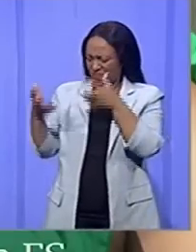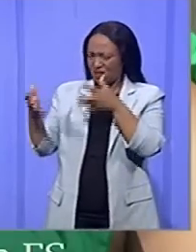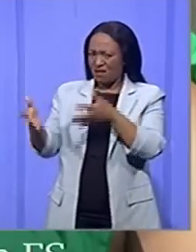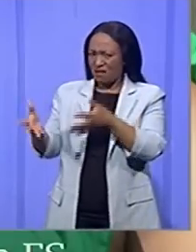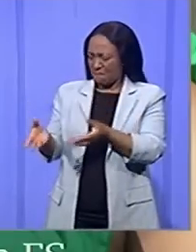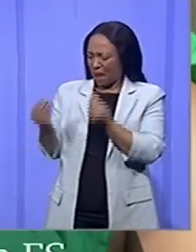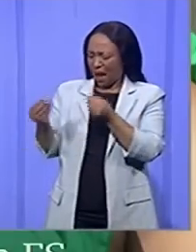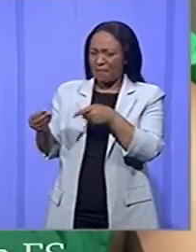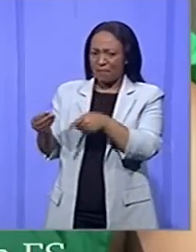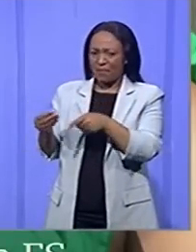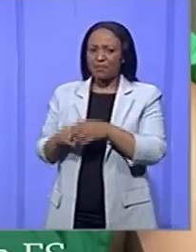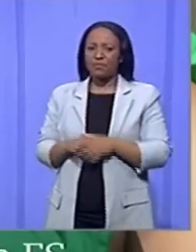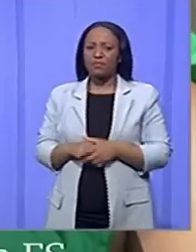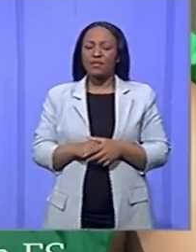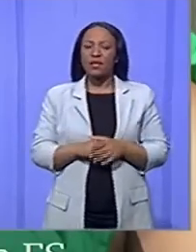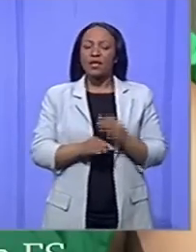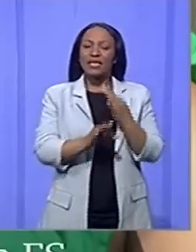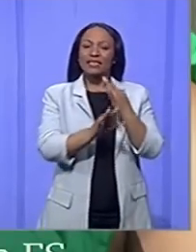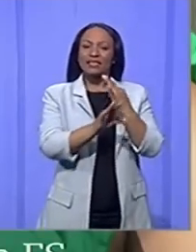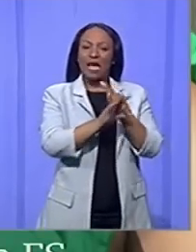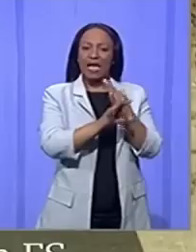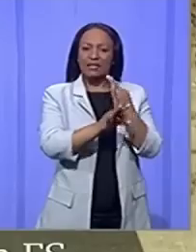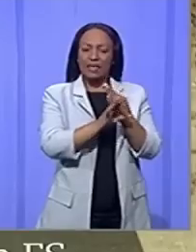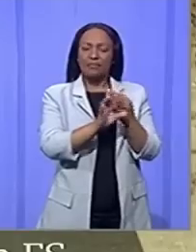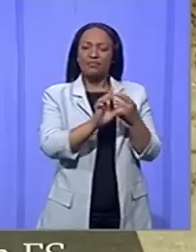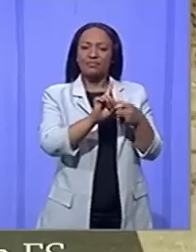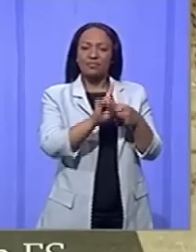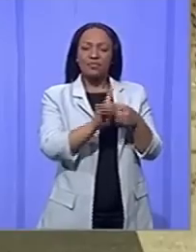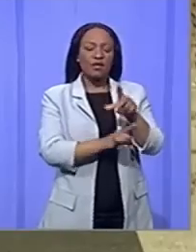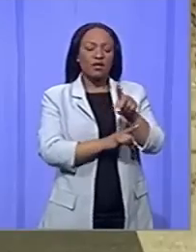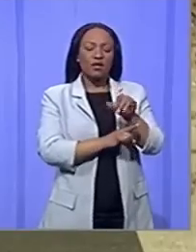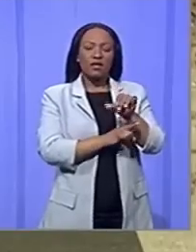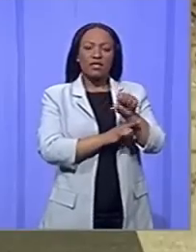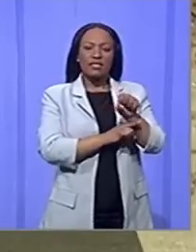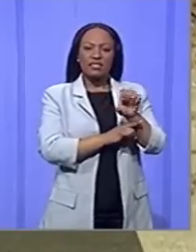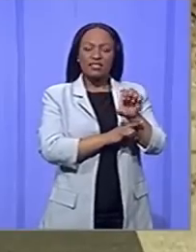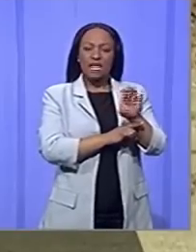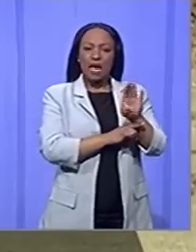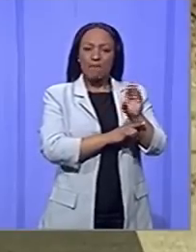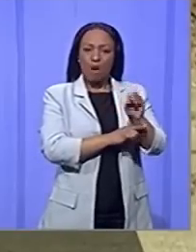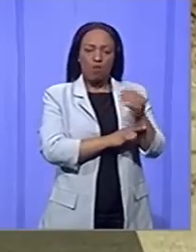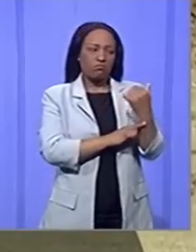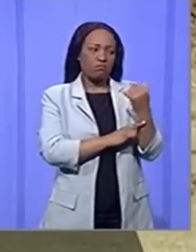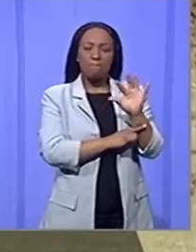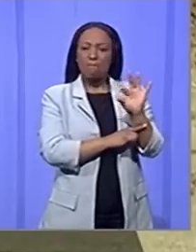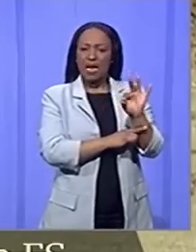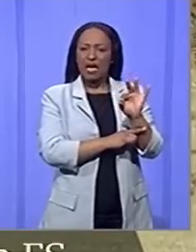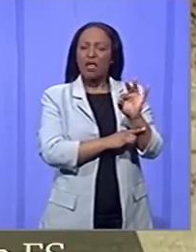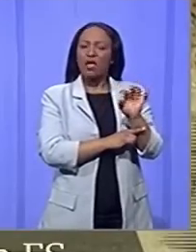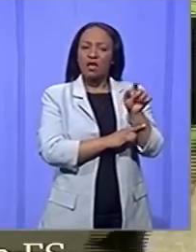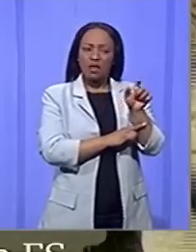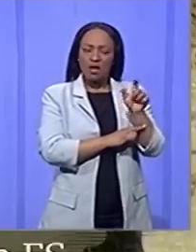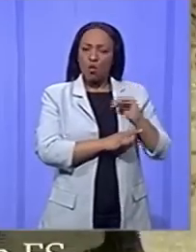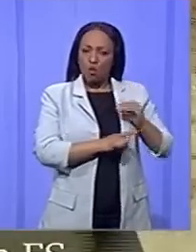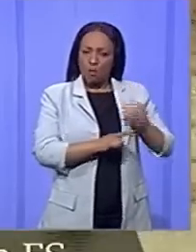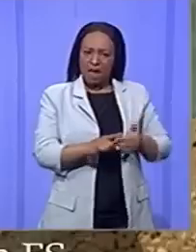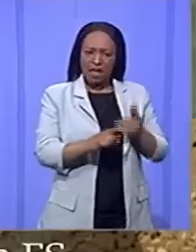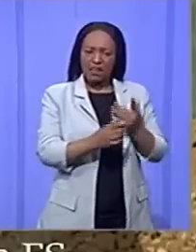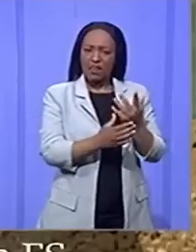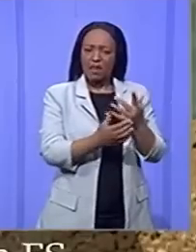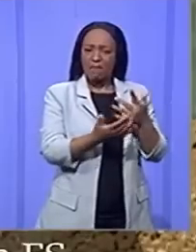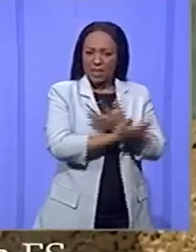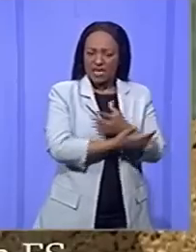Ntate wa Disebo Masupa o ile a tlaleha a nyametse ka Mantaha eo ho tlalewang ile mohlankana wa hae o ile a